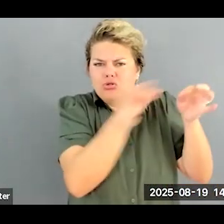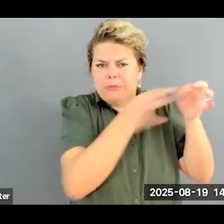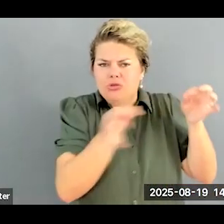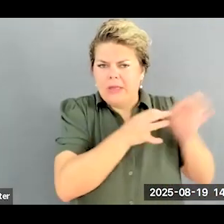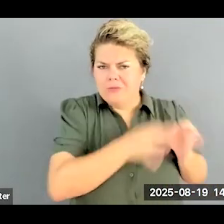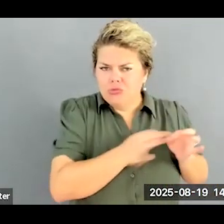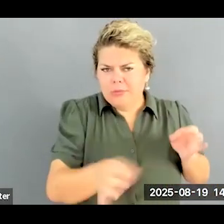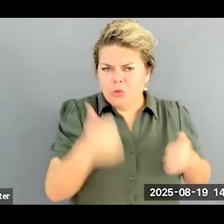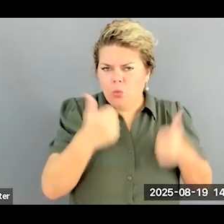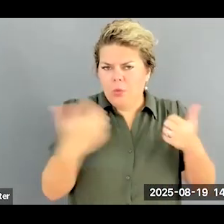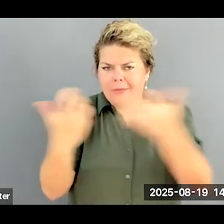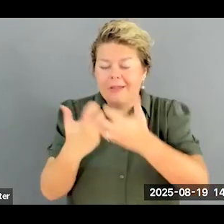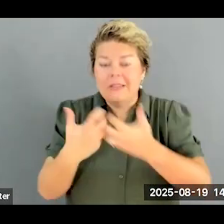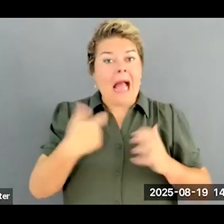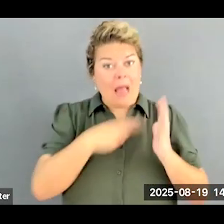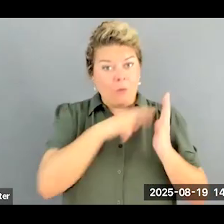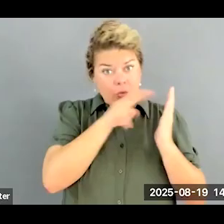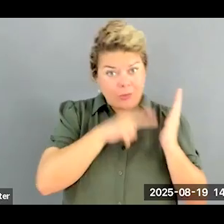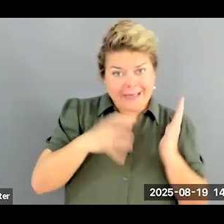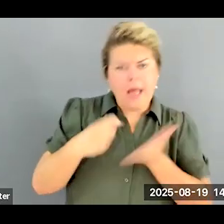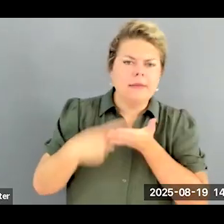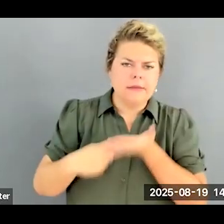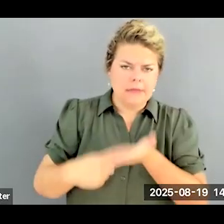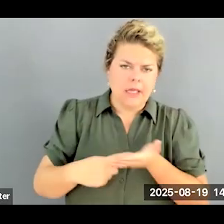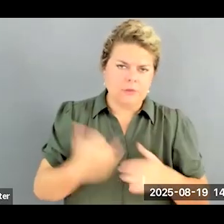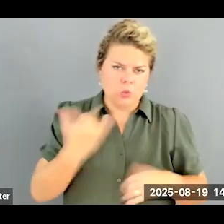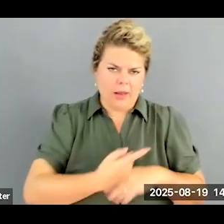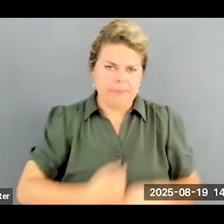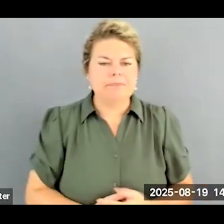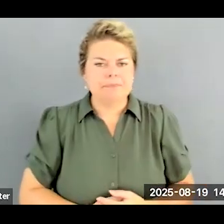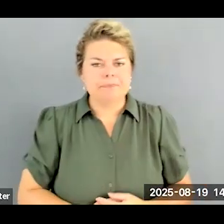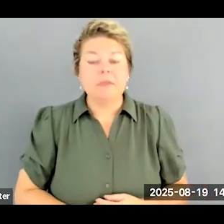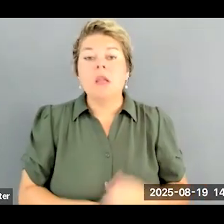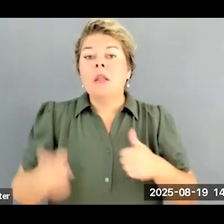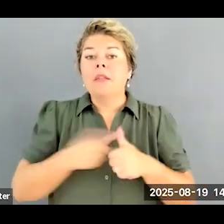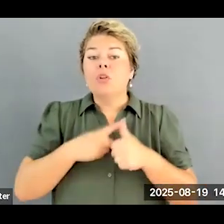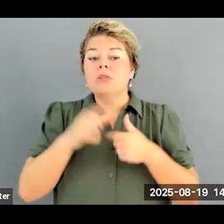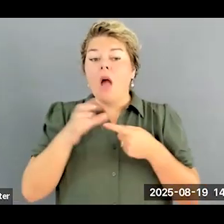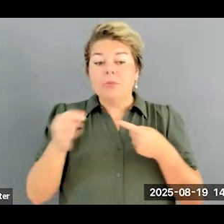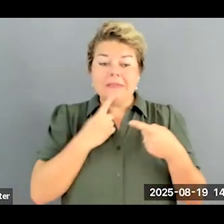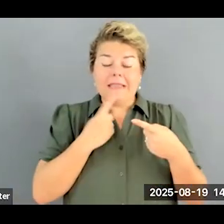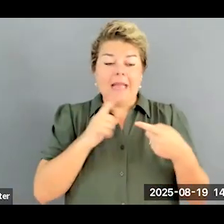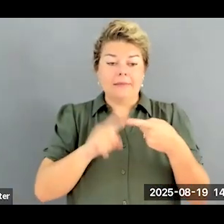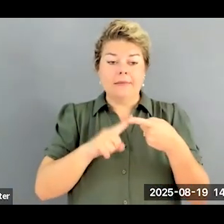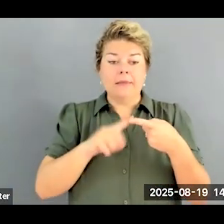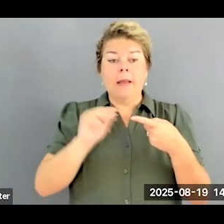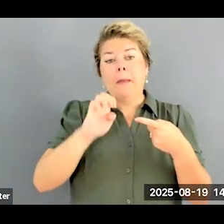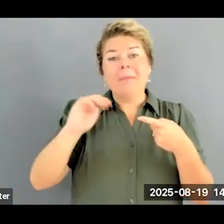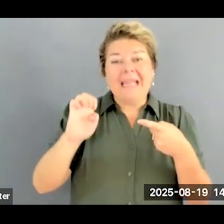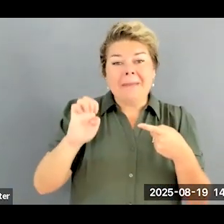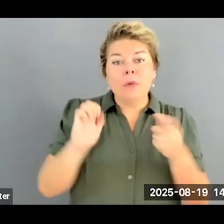learning purposes, I'll read both and talk through it. So the first option is meme with